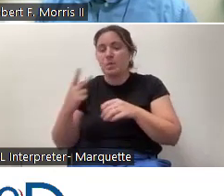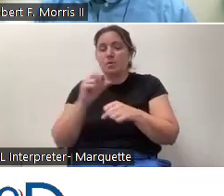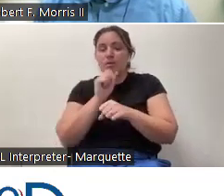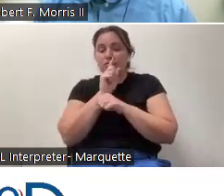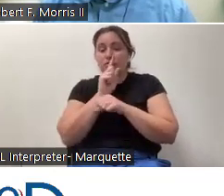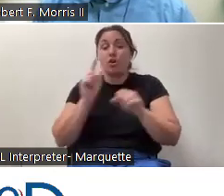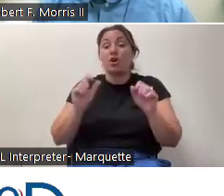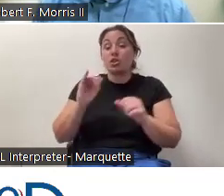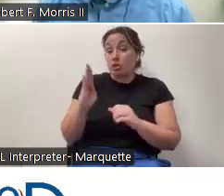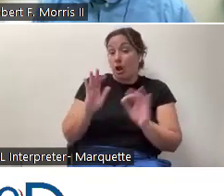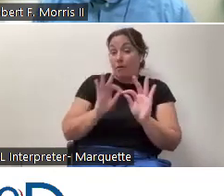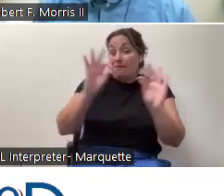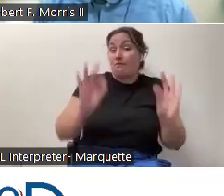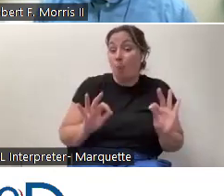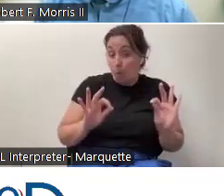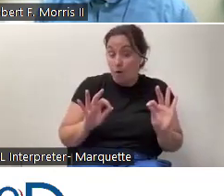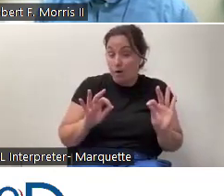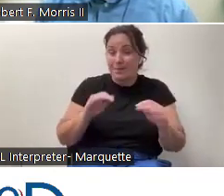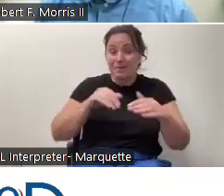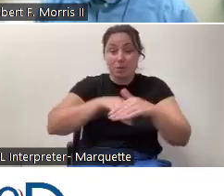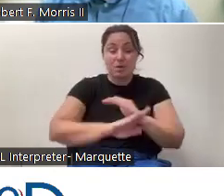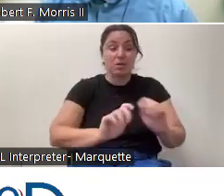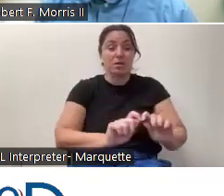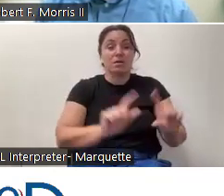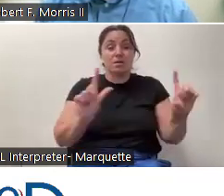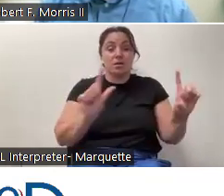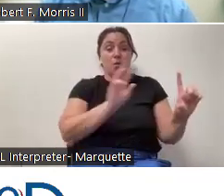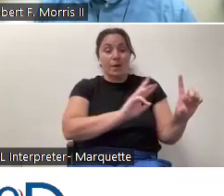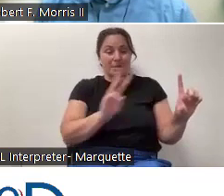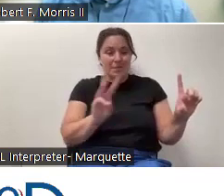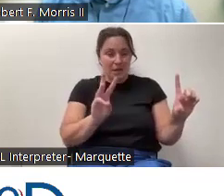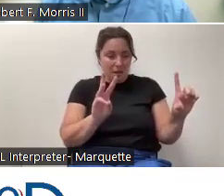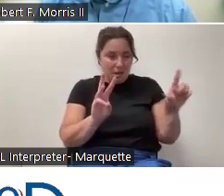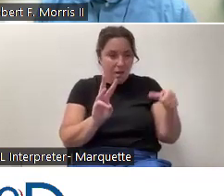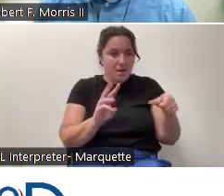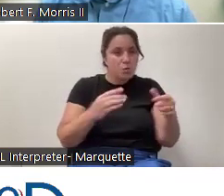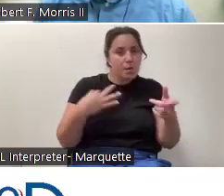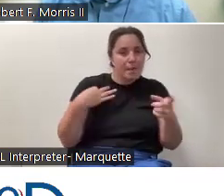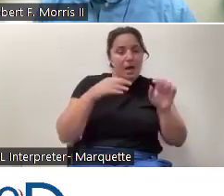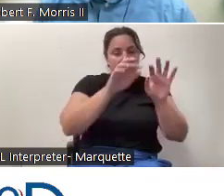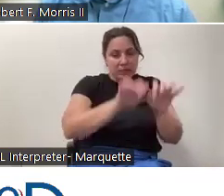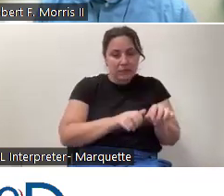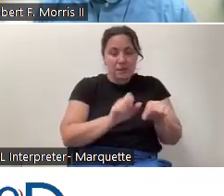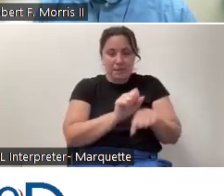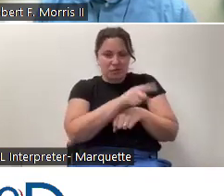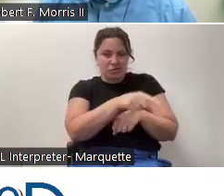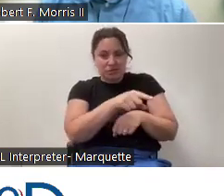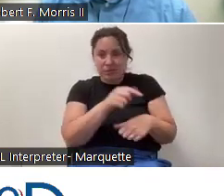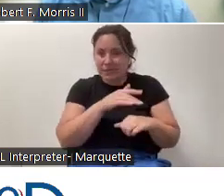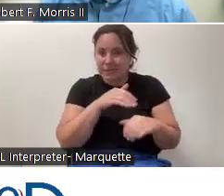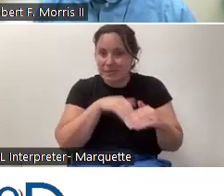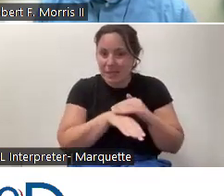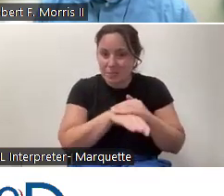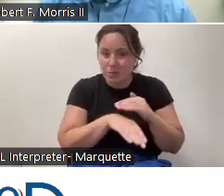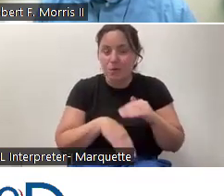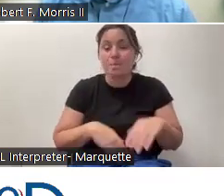those forms on the website that you would fill out to apply for certain programs, making sure that they're accessible, making sure our